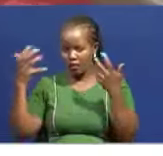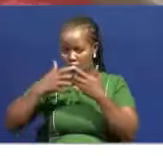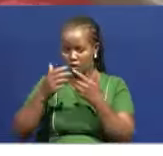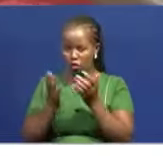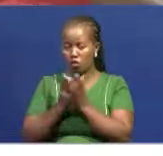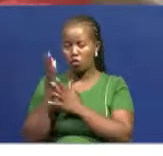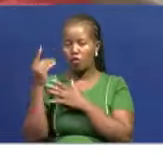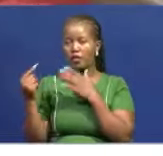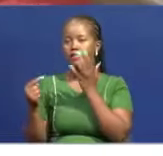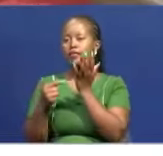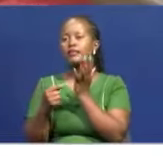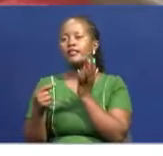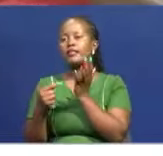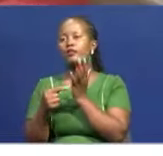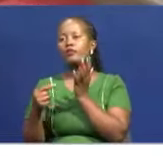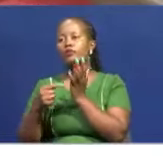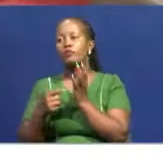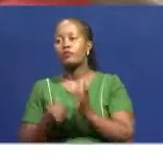know-how.